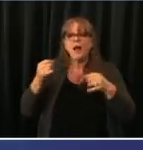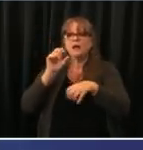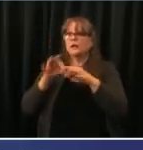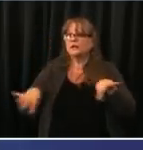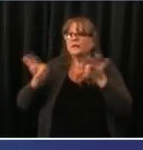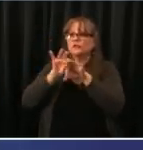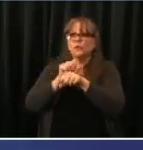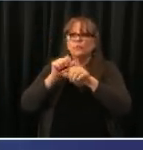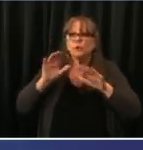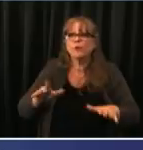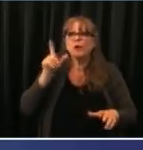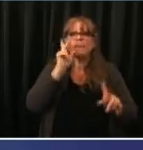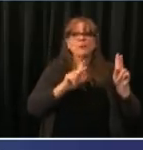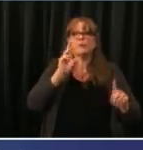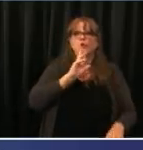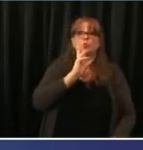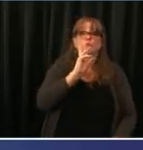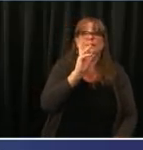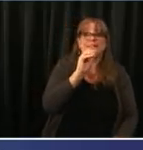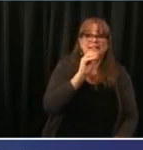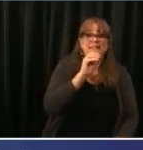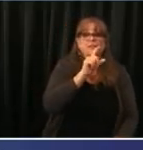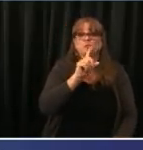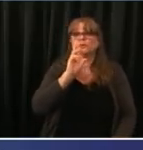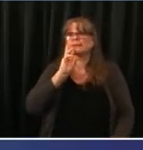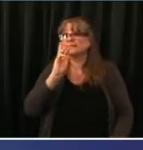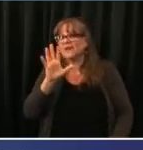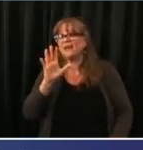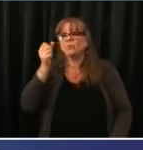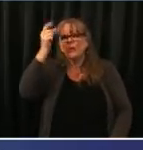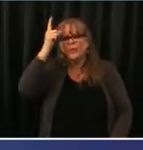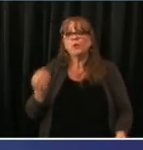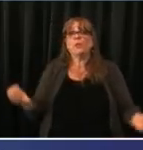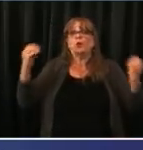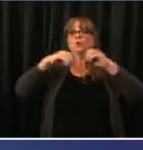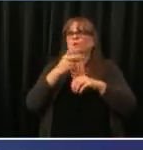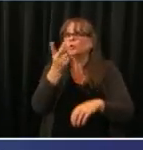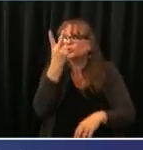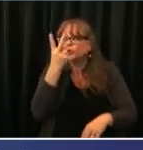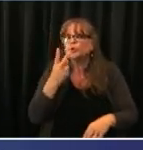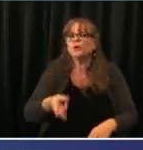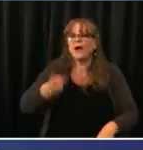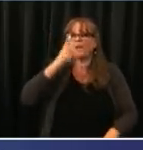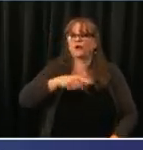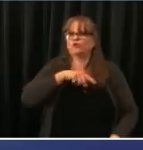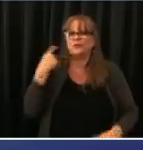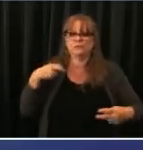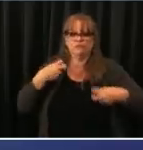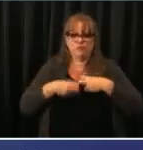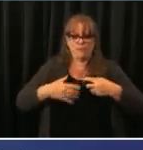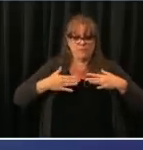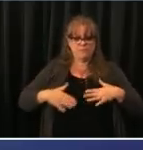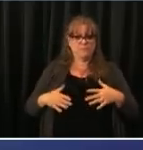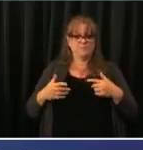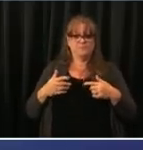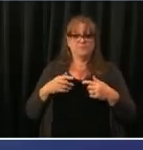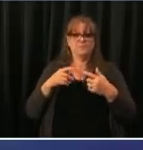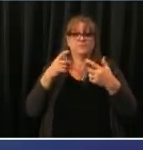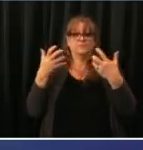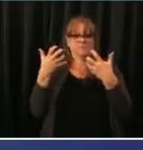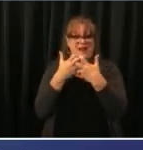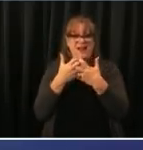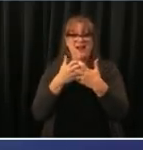to 64 but have 2 or more high-risk conditions that are medically indicated to correlate with CDC criteria